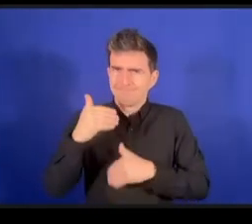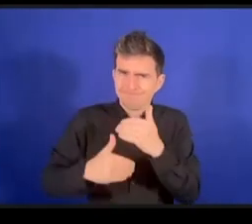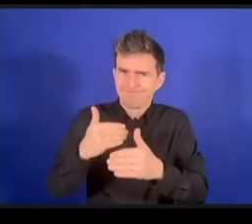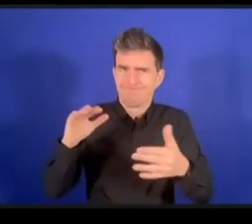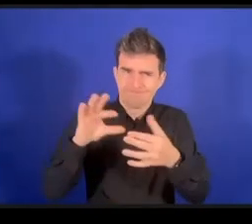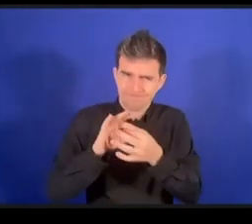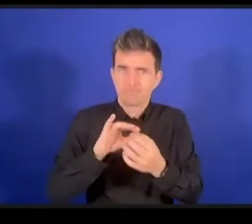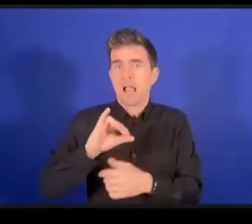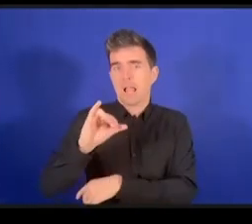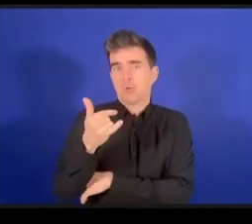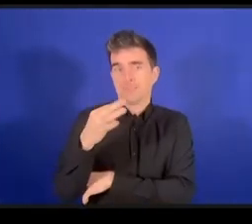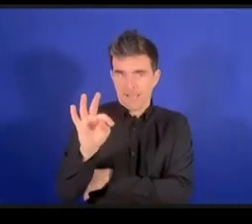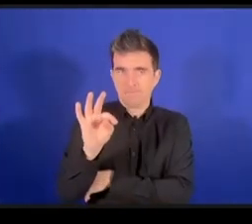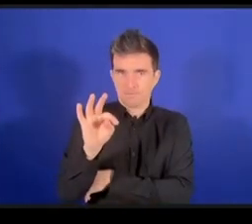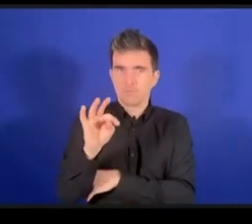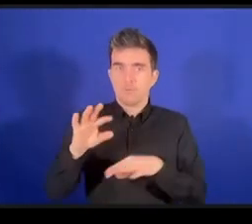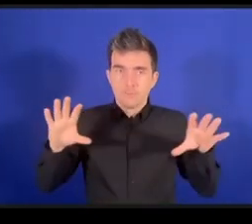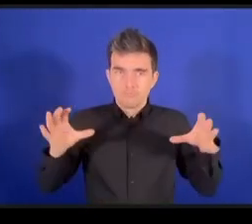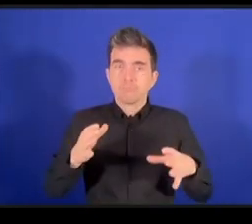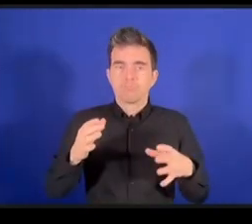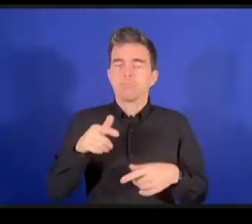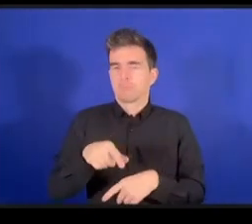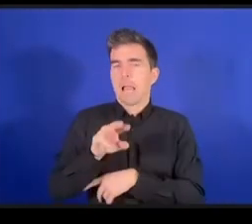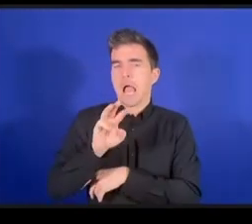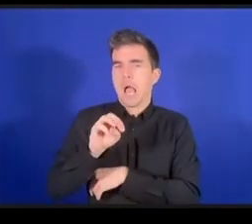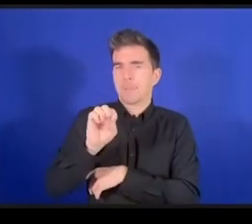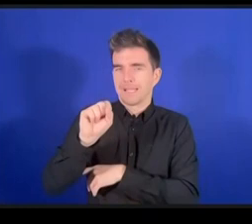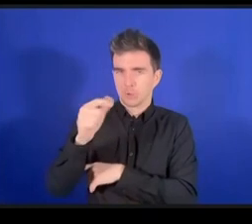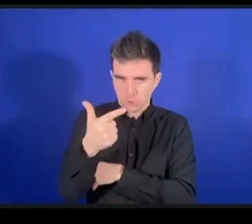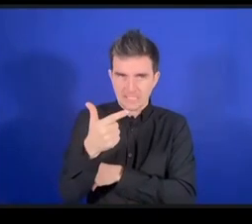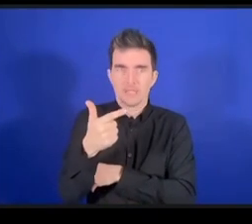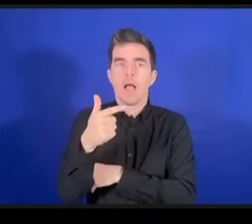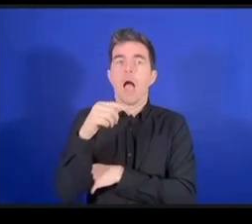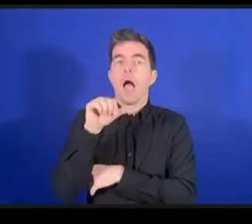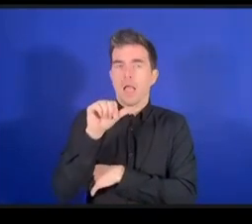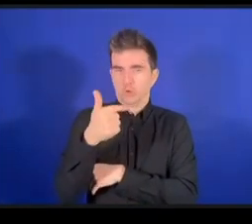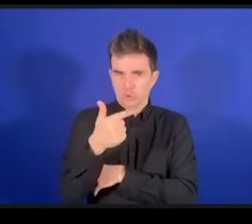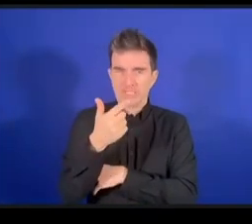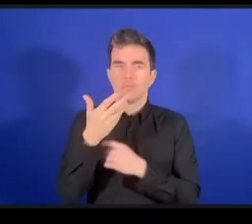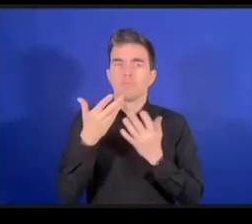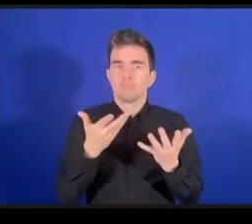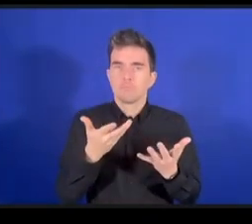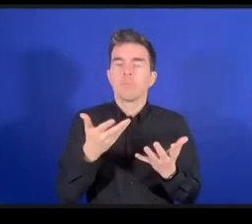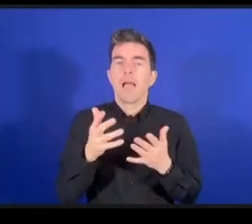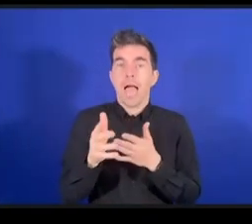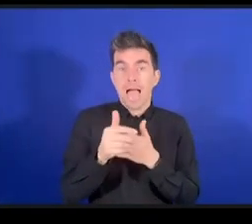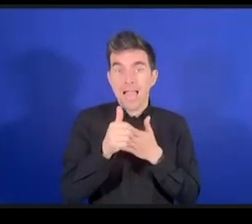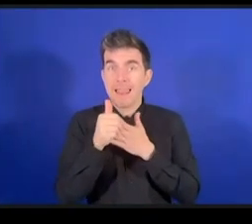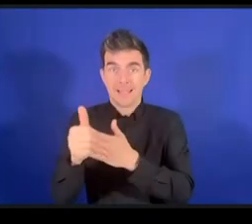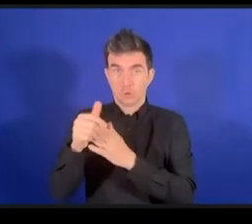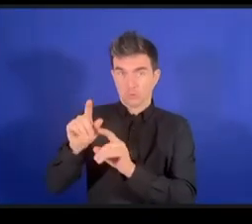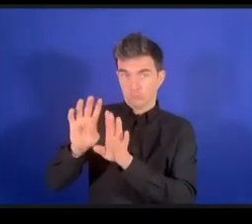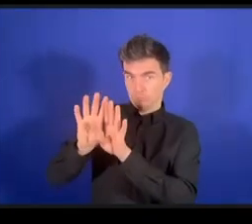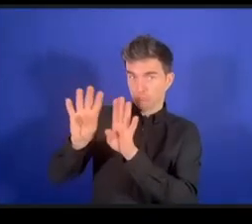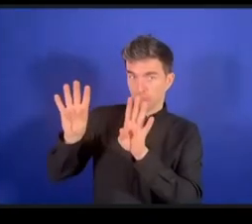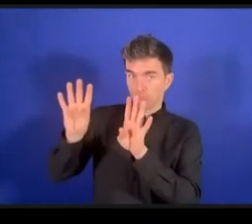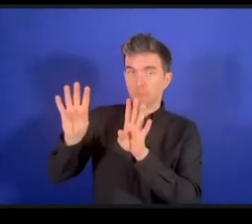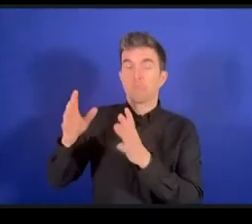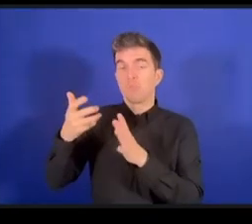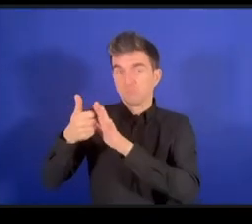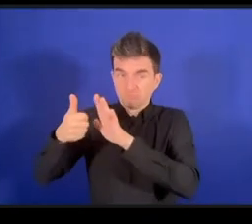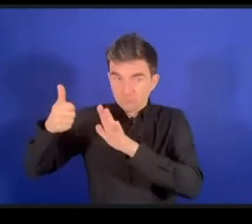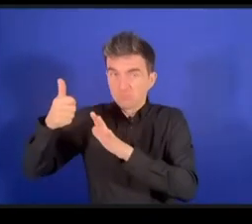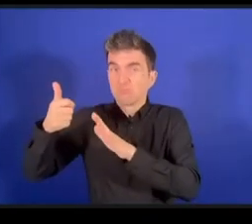in making the digital environment and Internet Governance Forum accessible for people with disabilities. And the voice